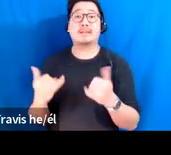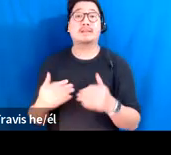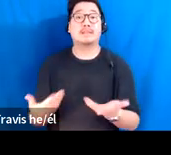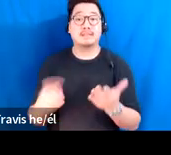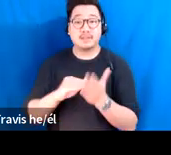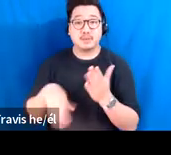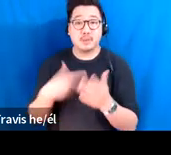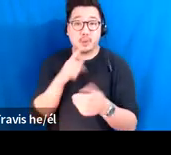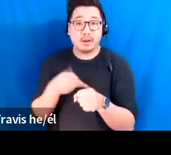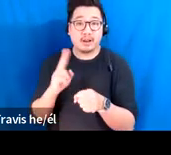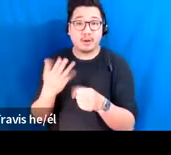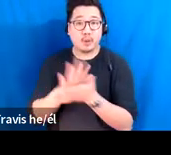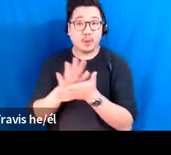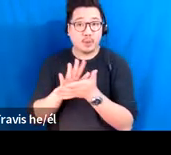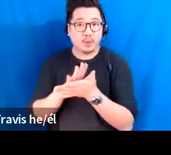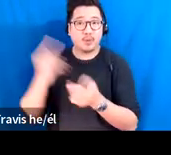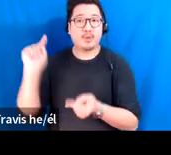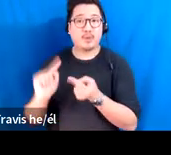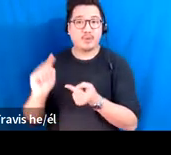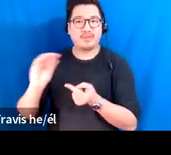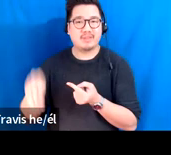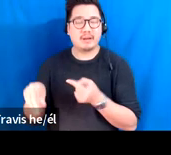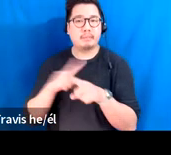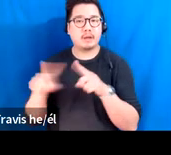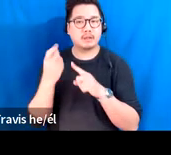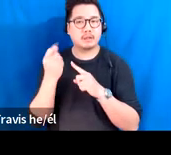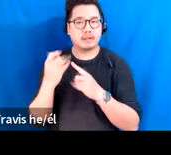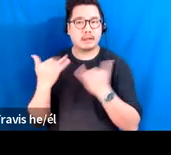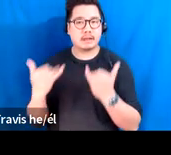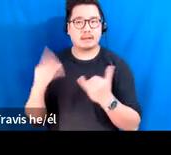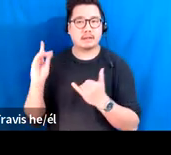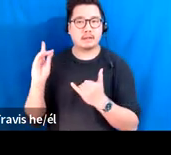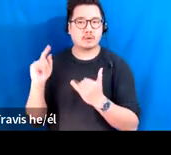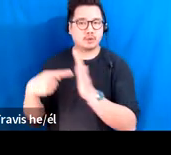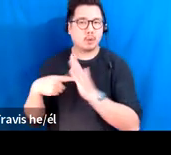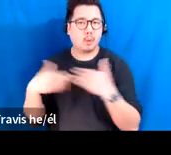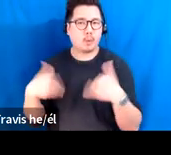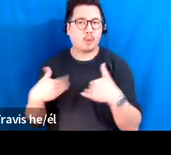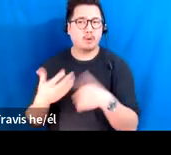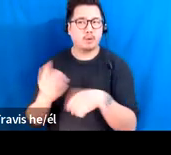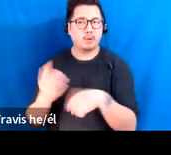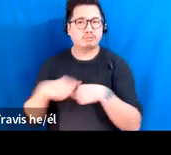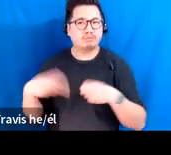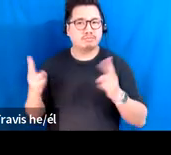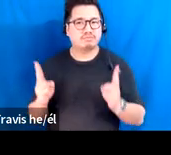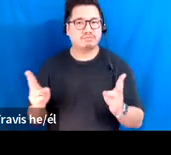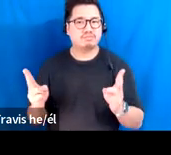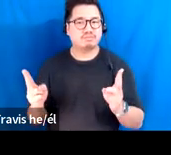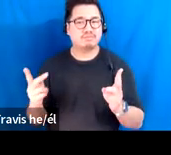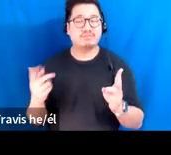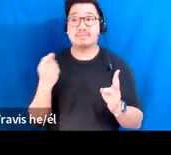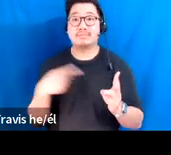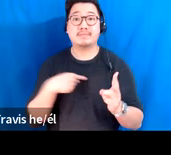underlying data shows us that the urgency of the work ahead is urgent and that we cannot